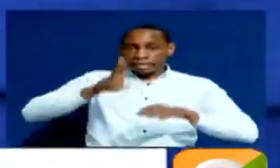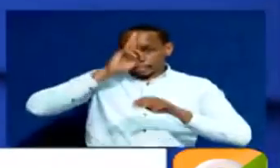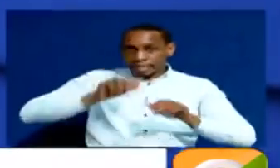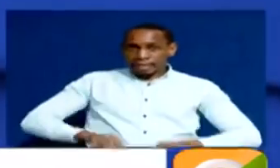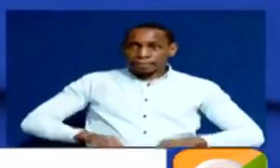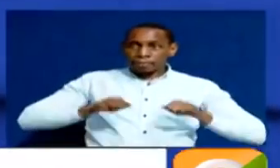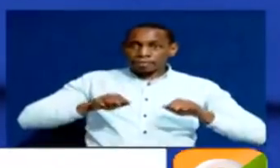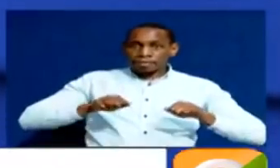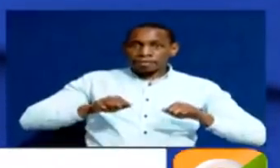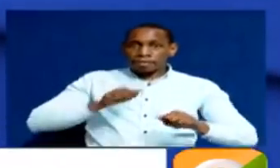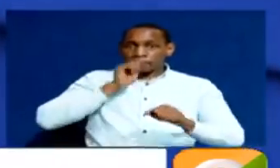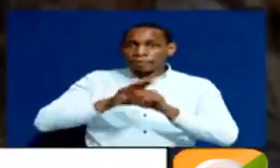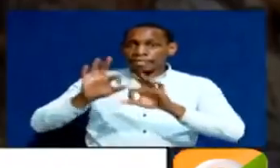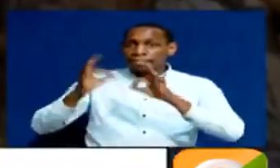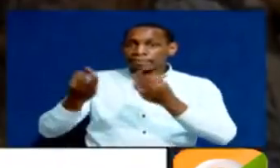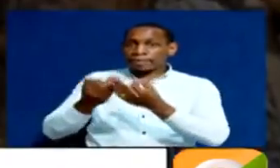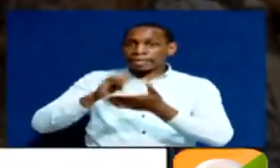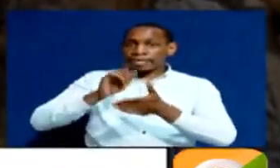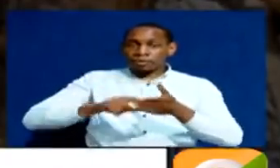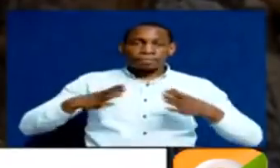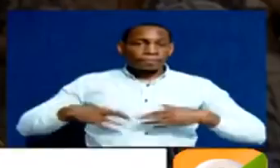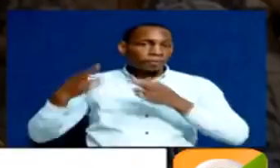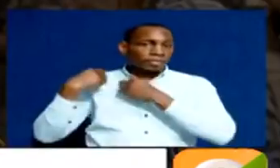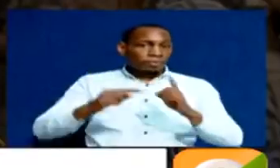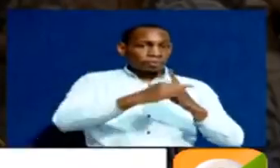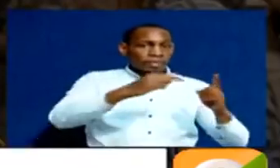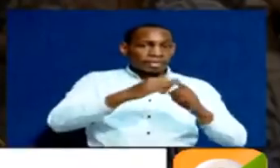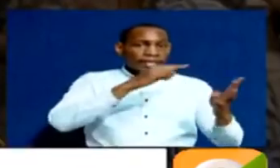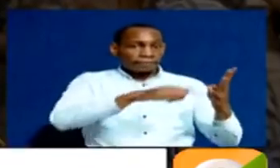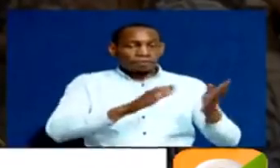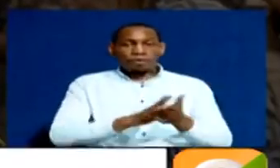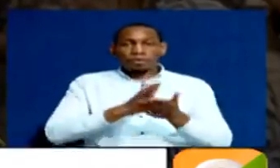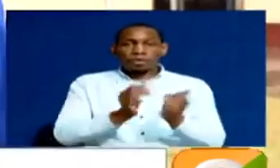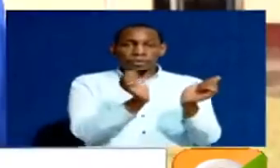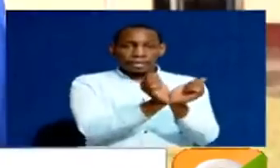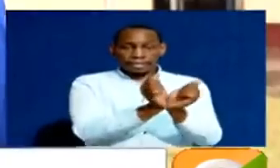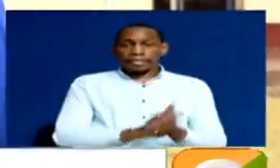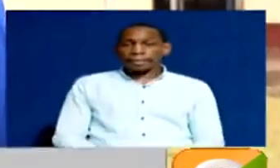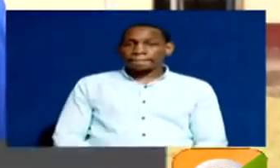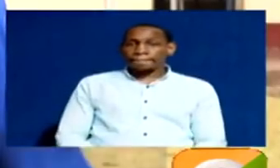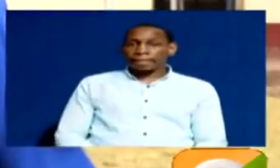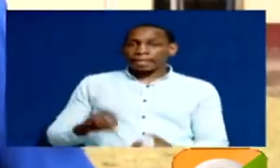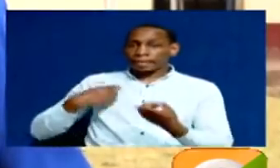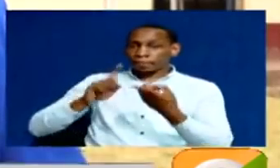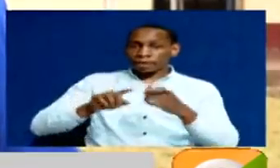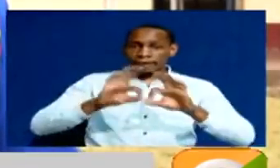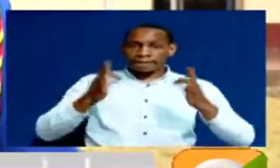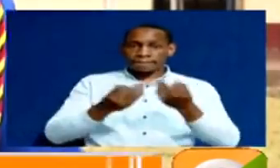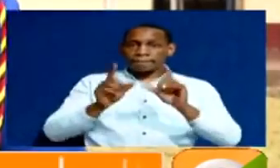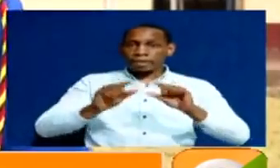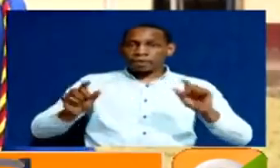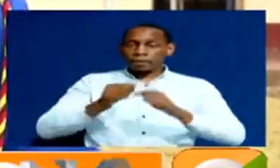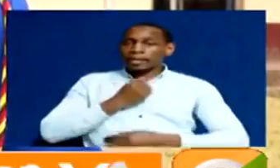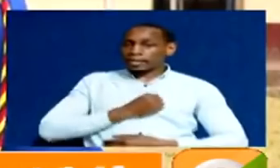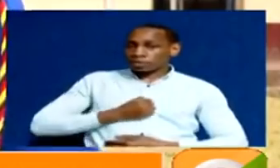boss Charles Chepkonga assuring the family that the people responsible for the killings will be brought to book. Kwanza familia naambia pole kwa